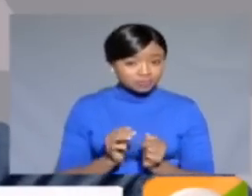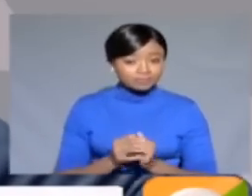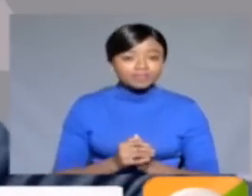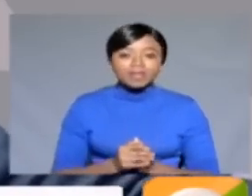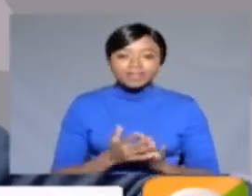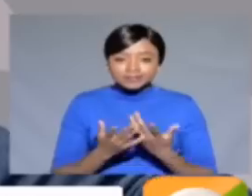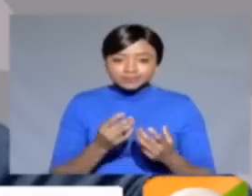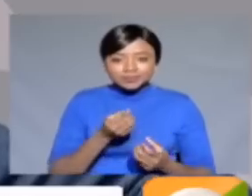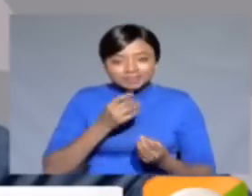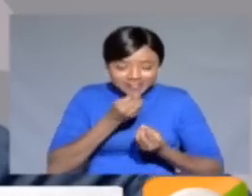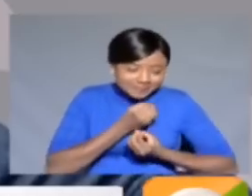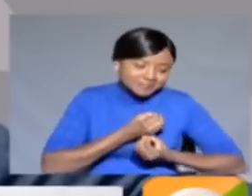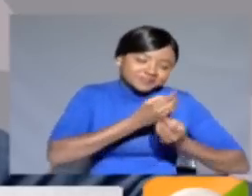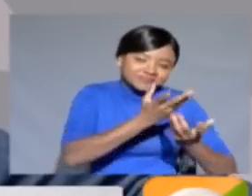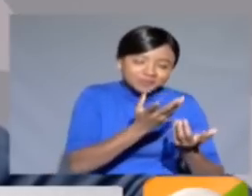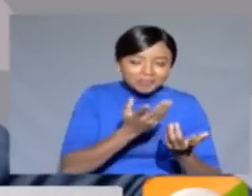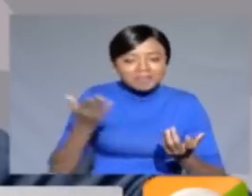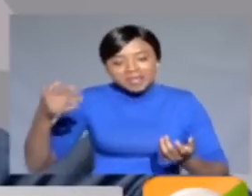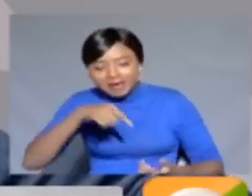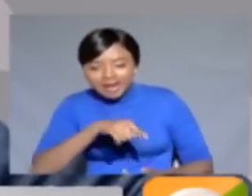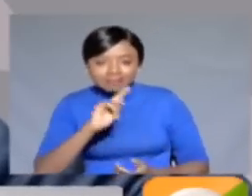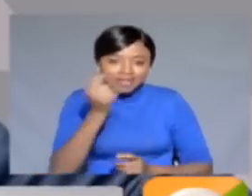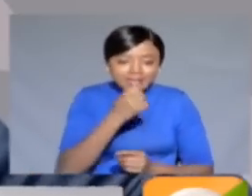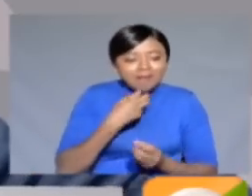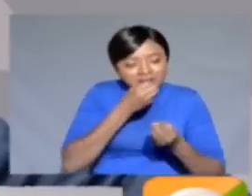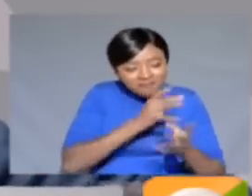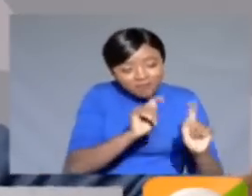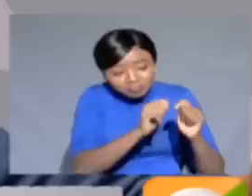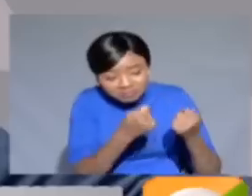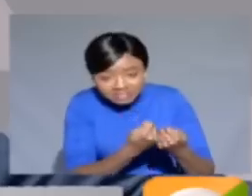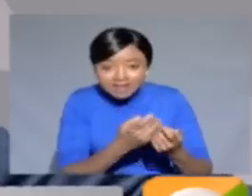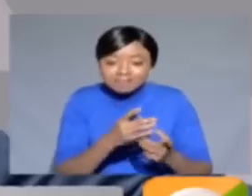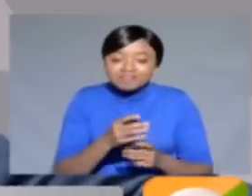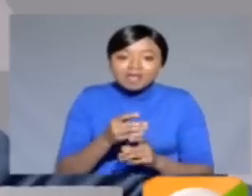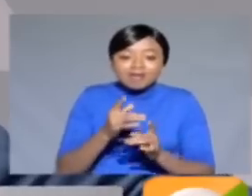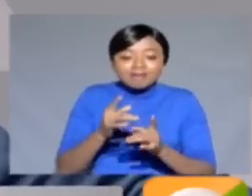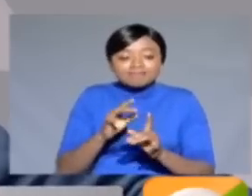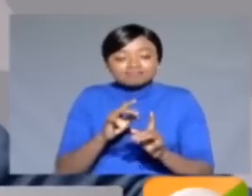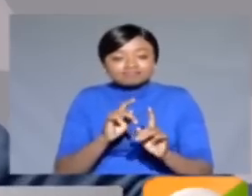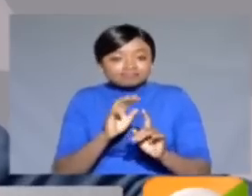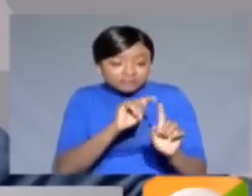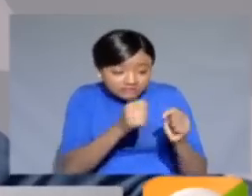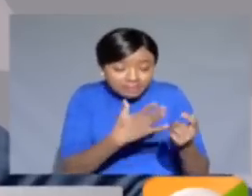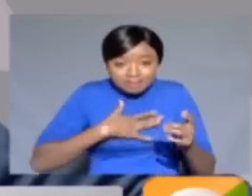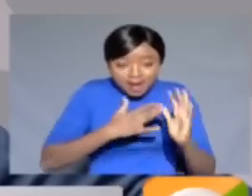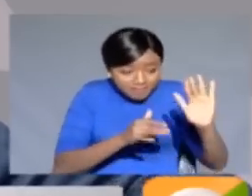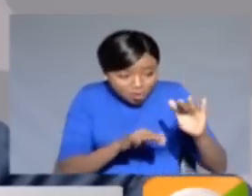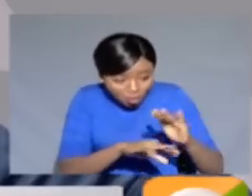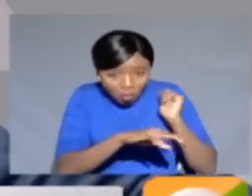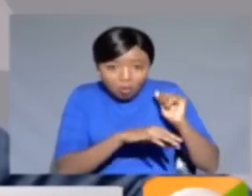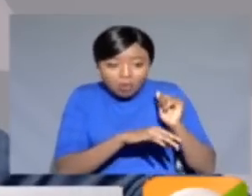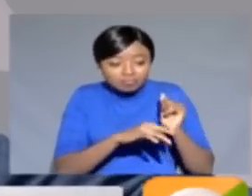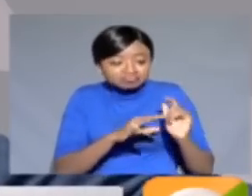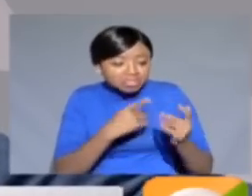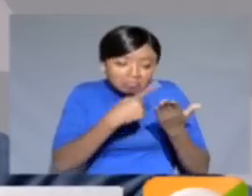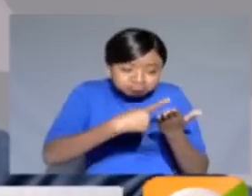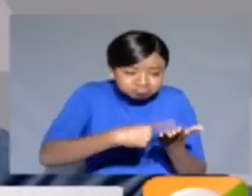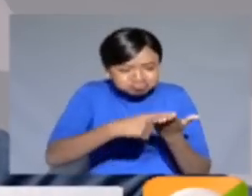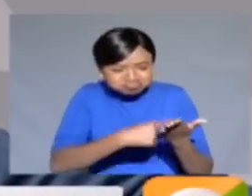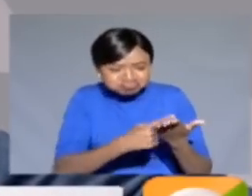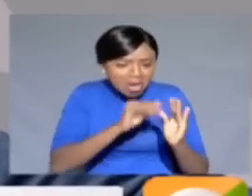So then you had to tell people. You know, I came back and I told the team. Well, came back, I called the team and told them, and then we start to put stuff in